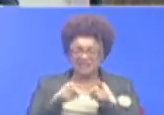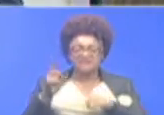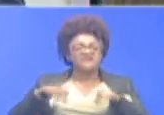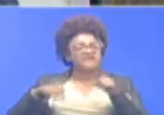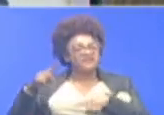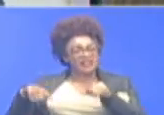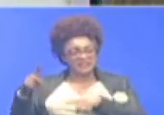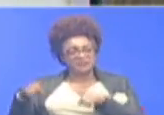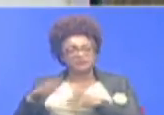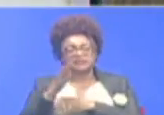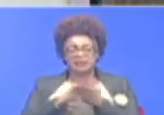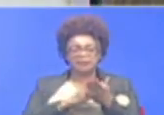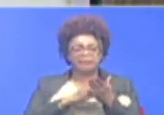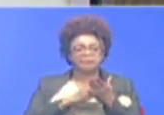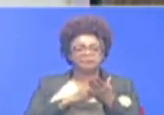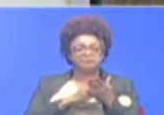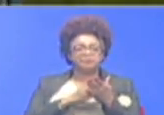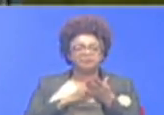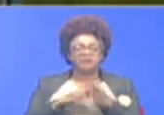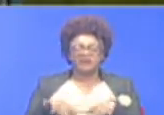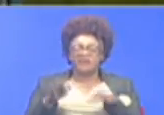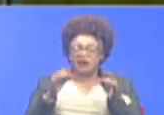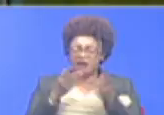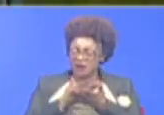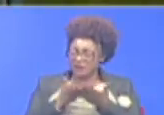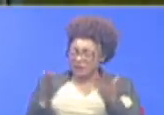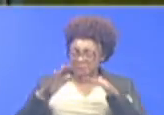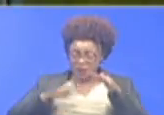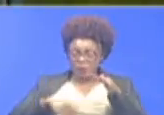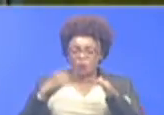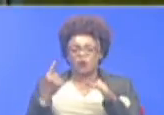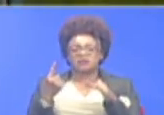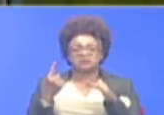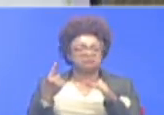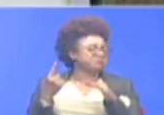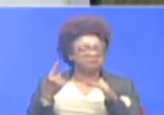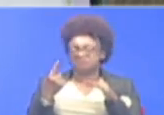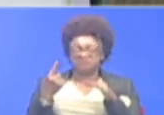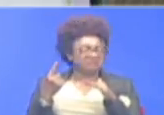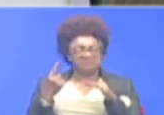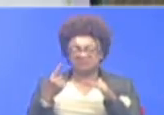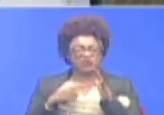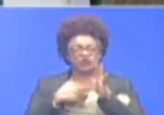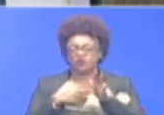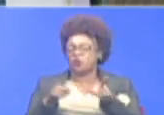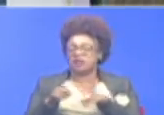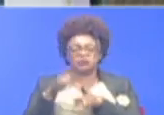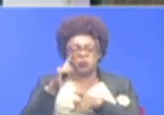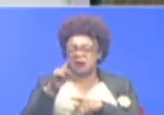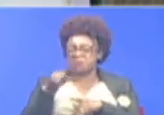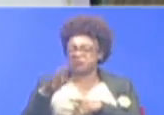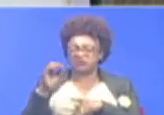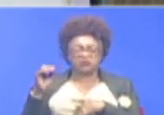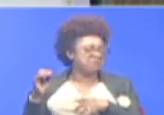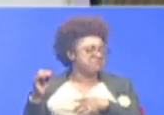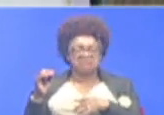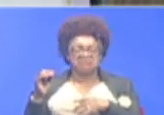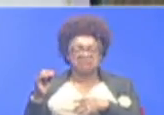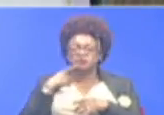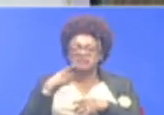there are those that will test, and if they find anything that is below one, mm-hmm. it will not register as 1.00. It will just say 0.00 because